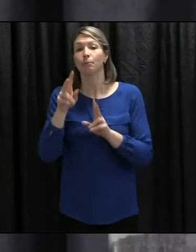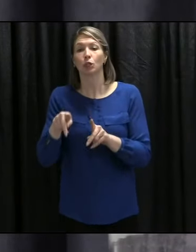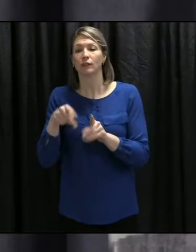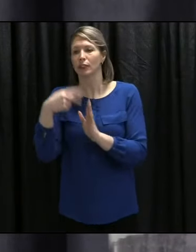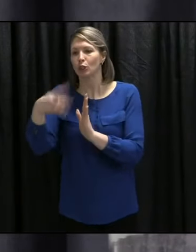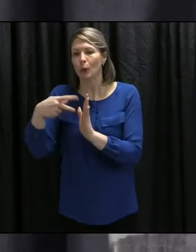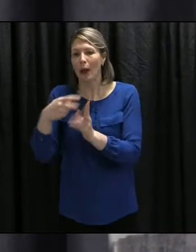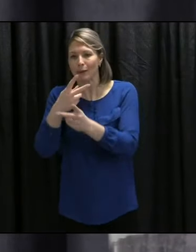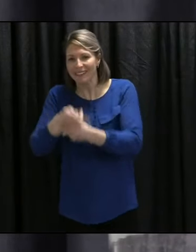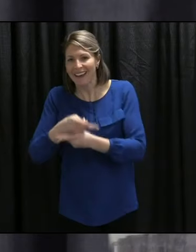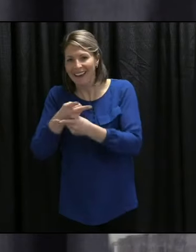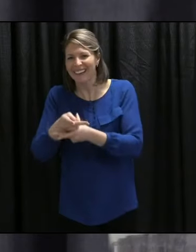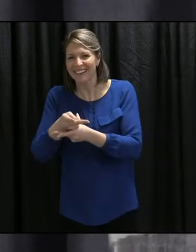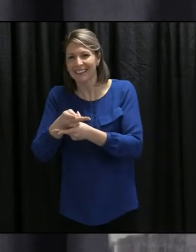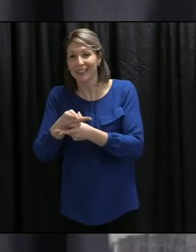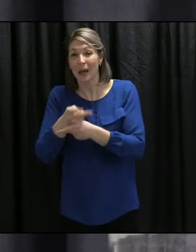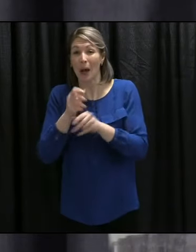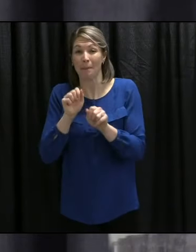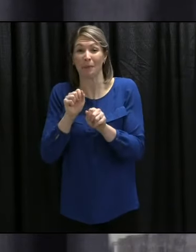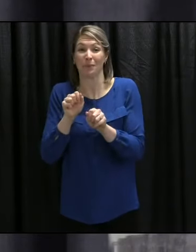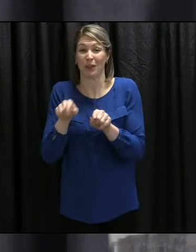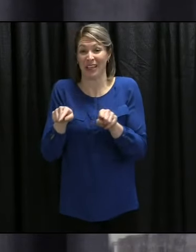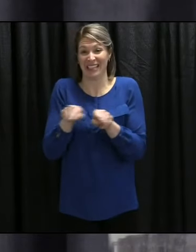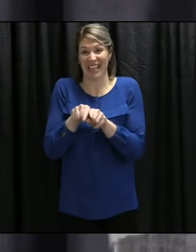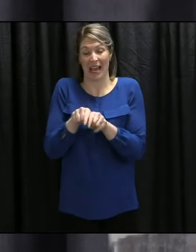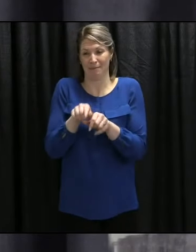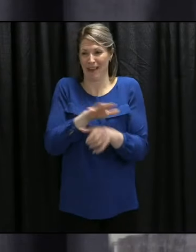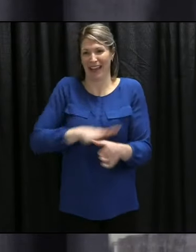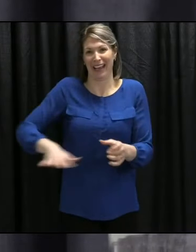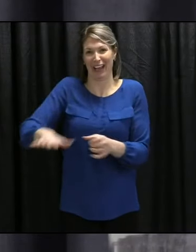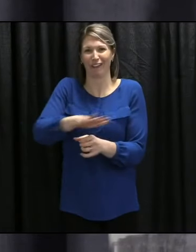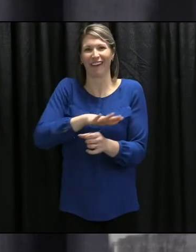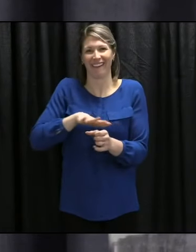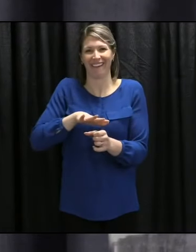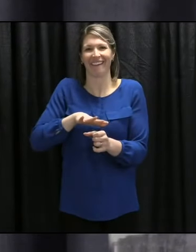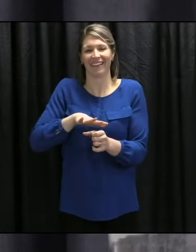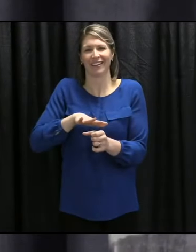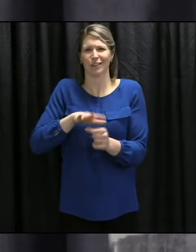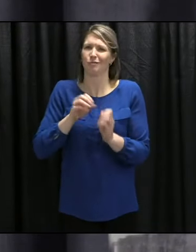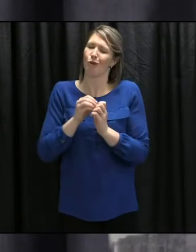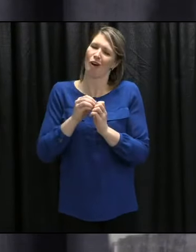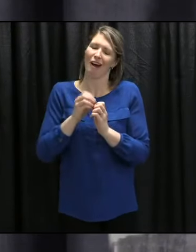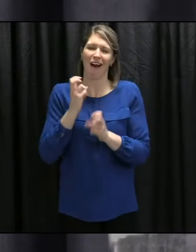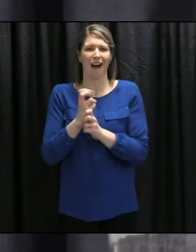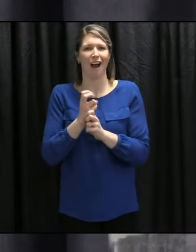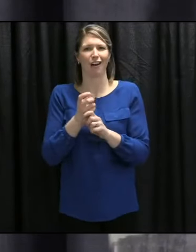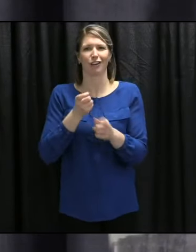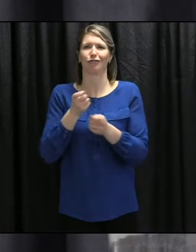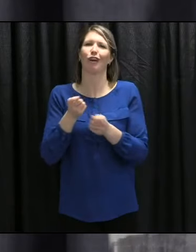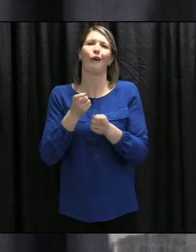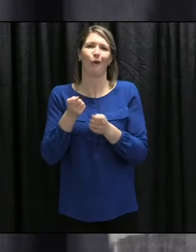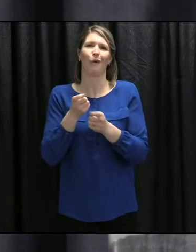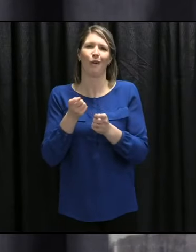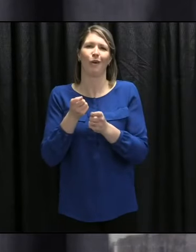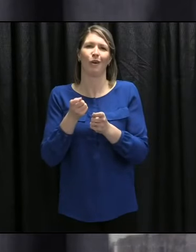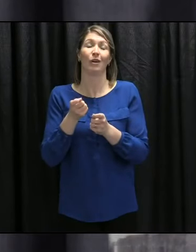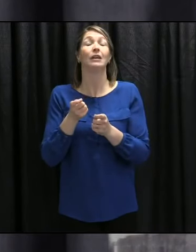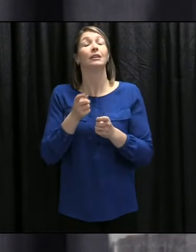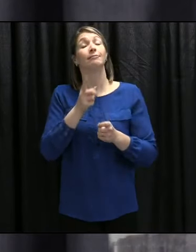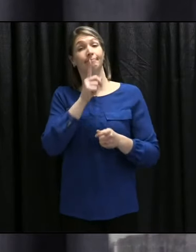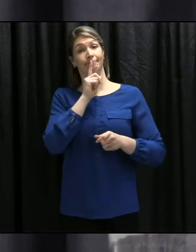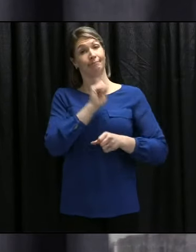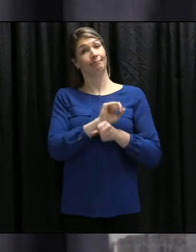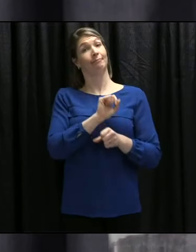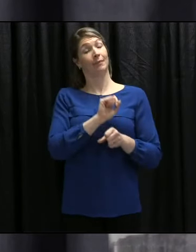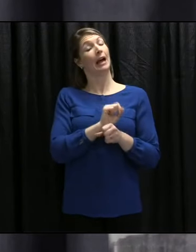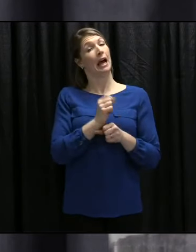another gentleman on the same street, and that is going to be much more of a challenge. Certainly, we have open discussions with the